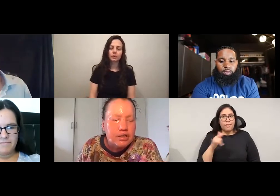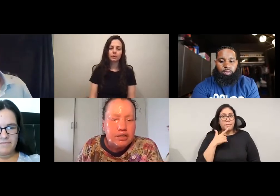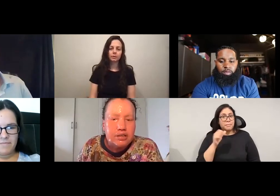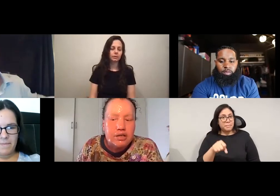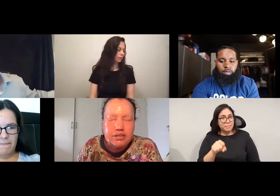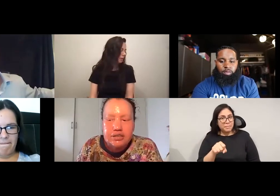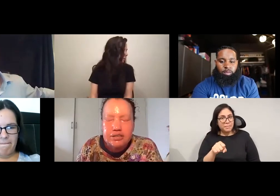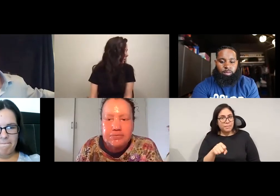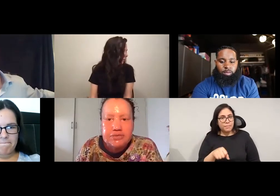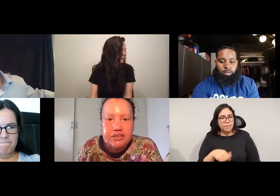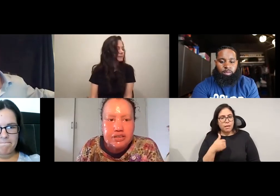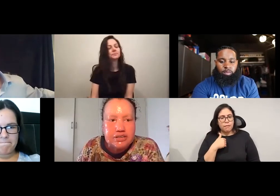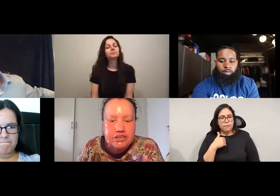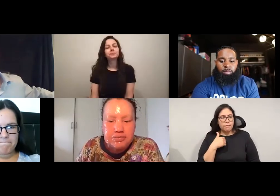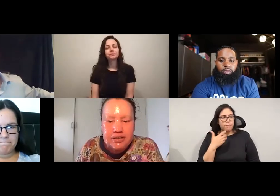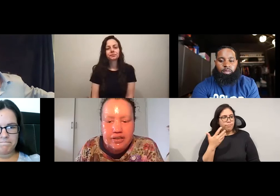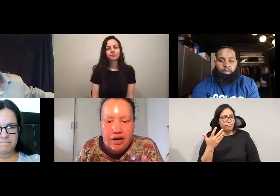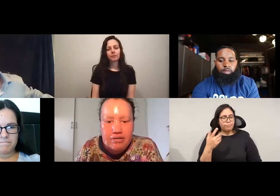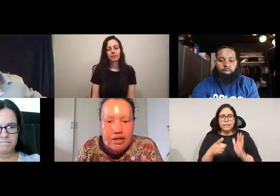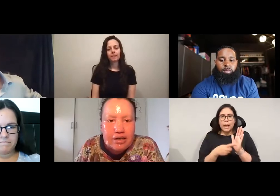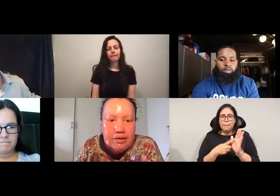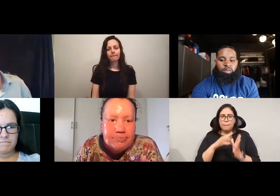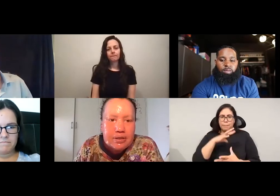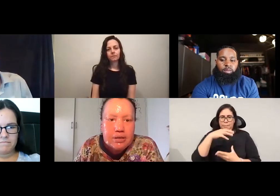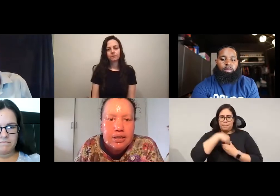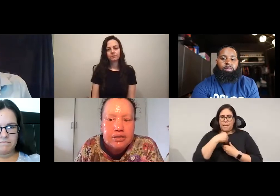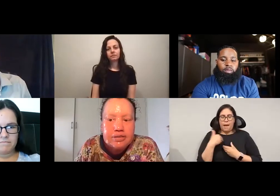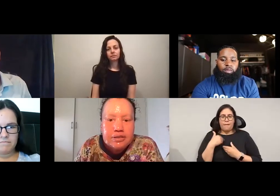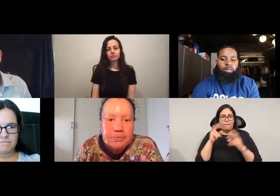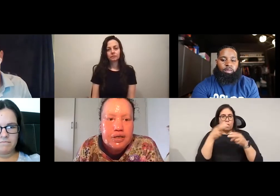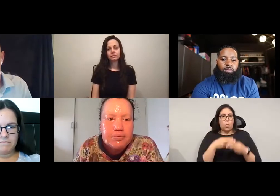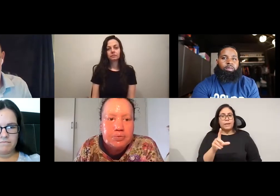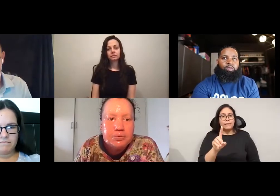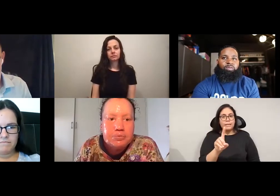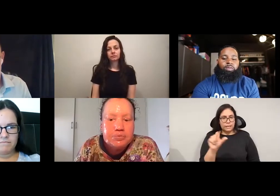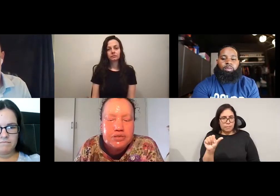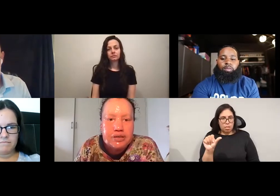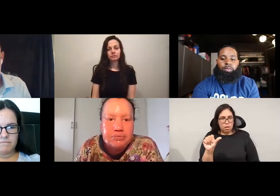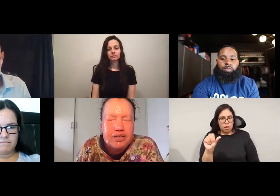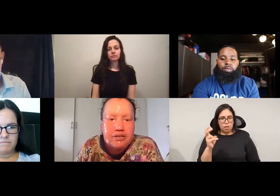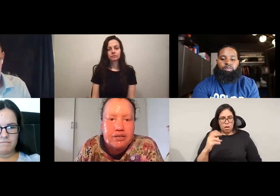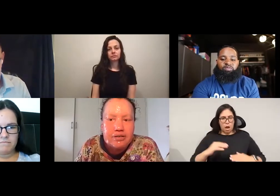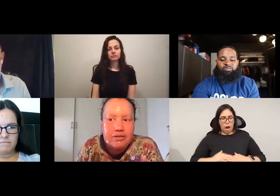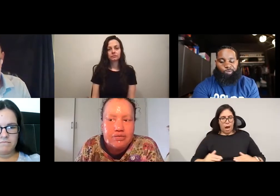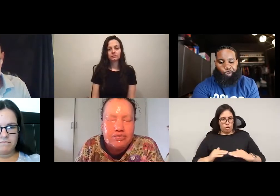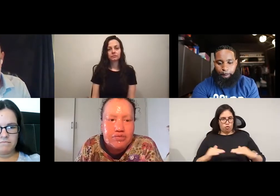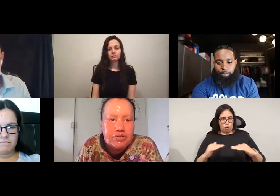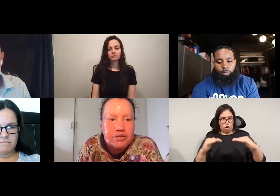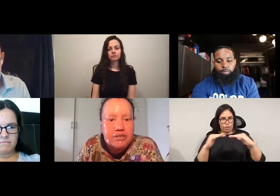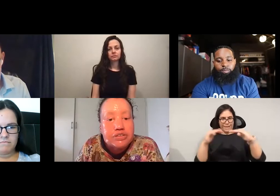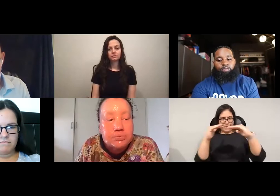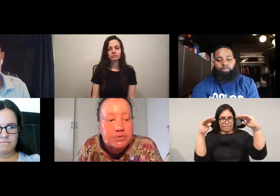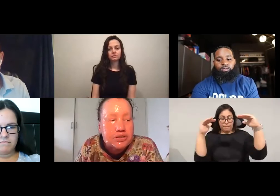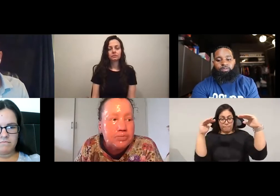there's a need. I sometimes see there's a disability hierarchy, and people tell me that if they've got